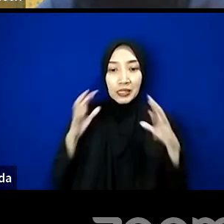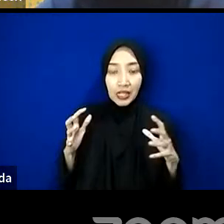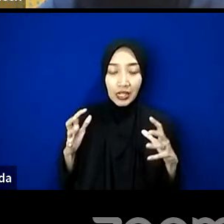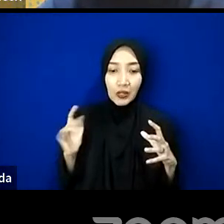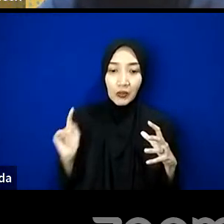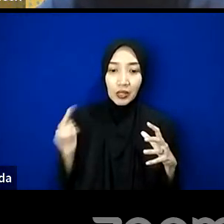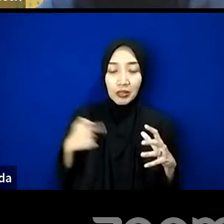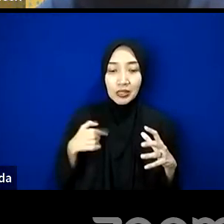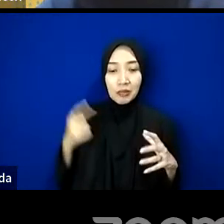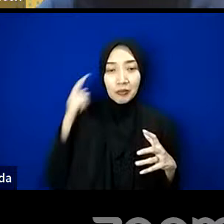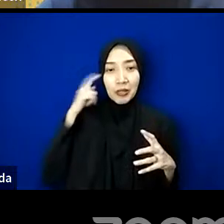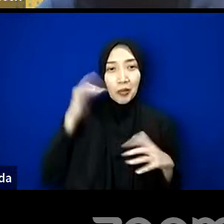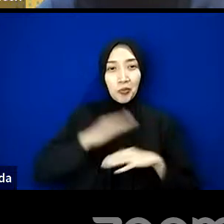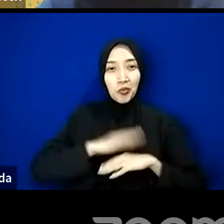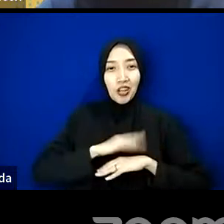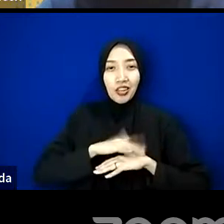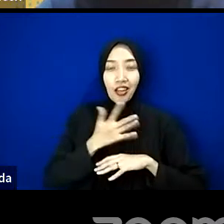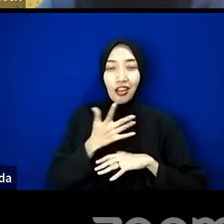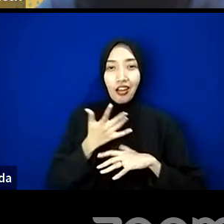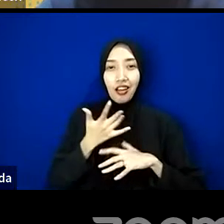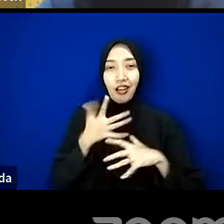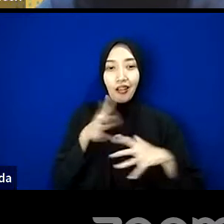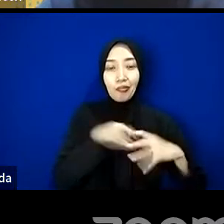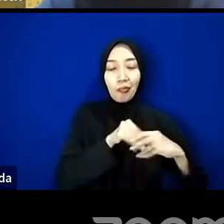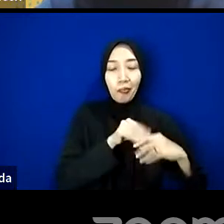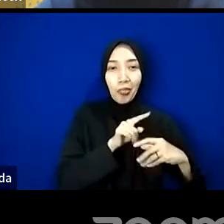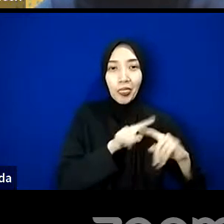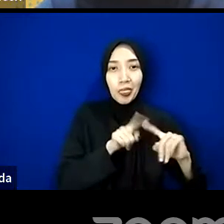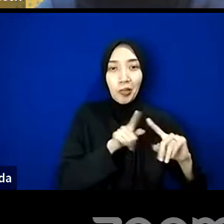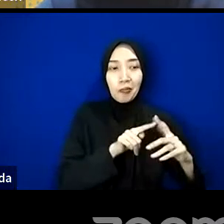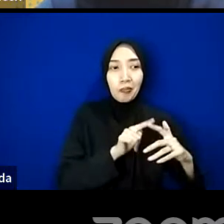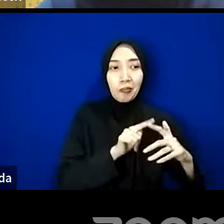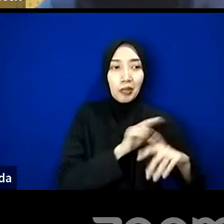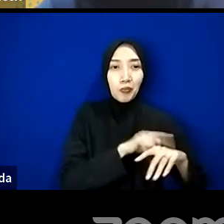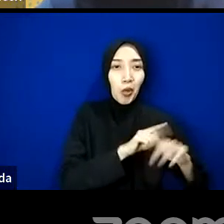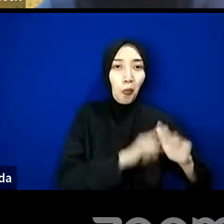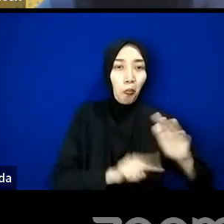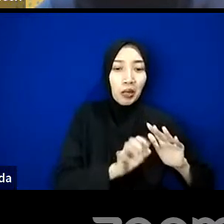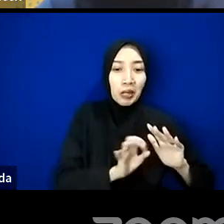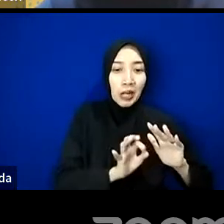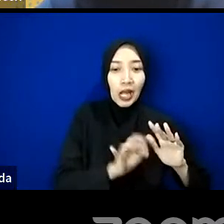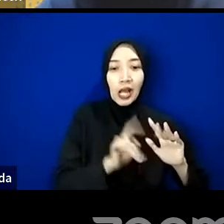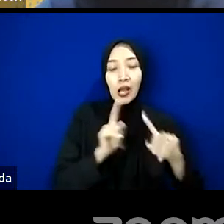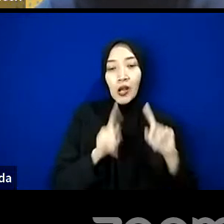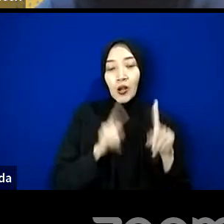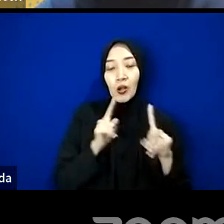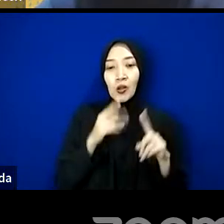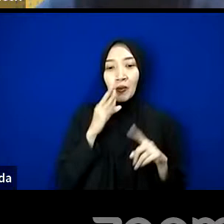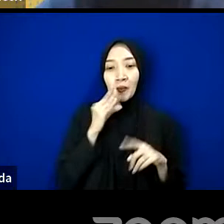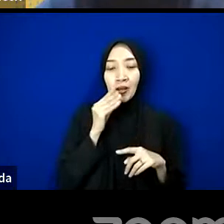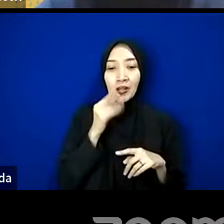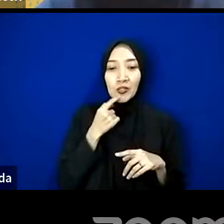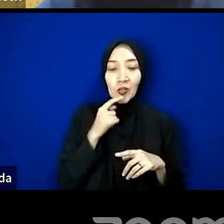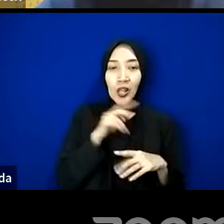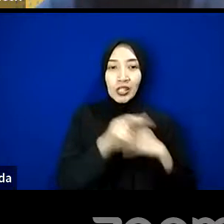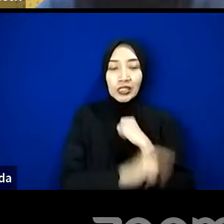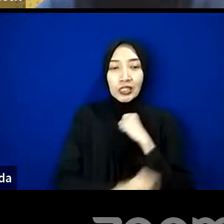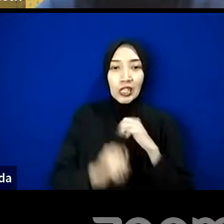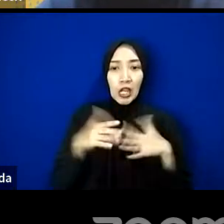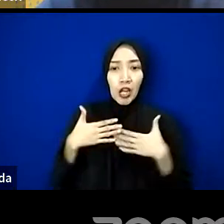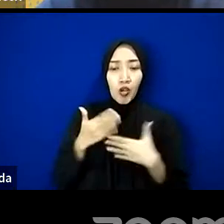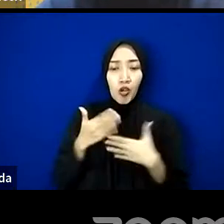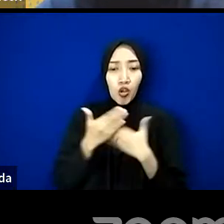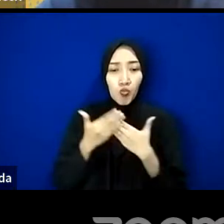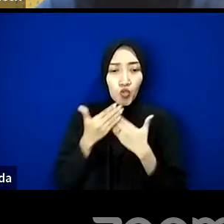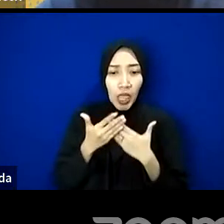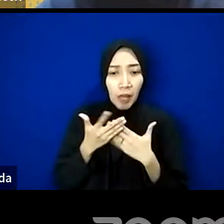not dominant, because if we said that it is because Muslim country, then because they have the revenge culture, and also